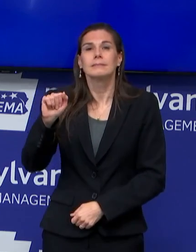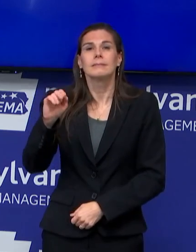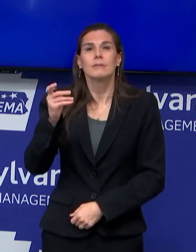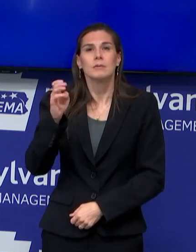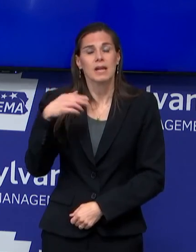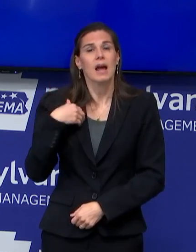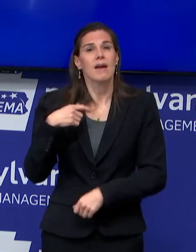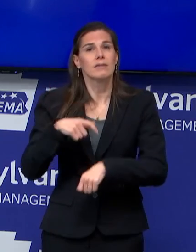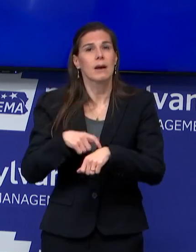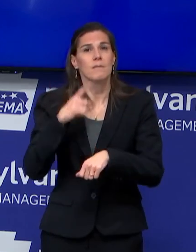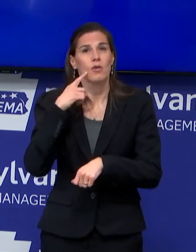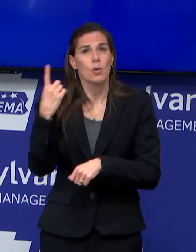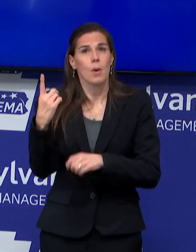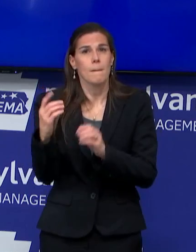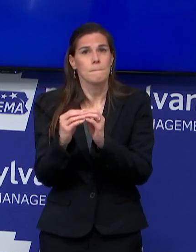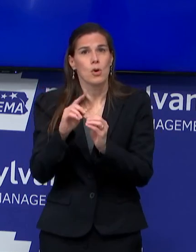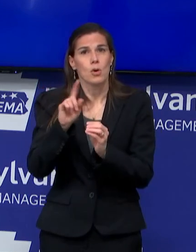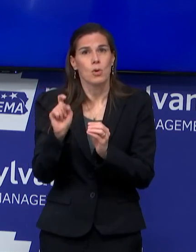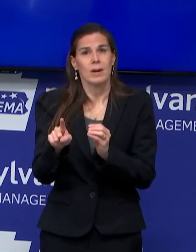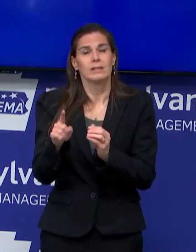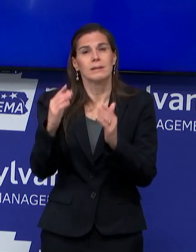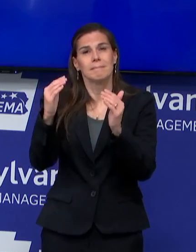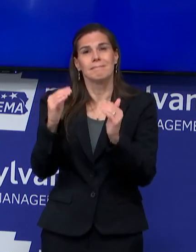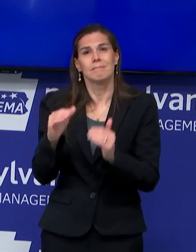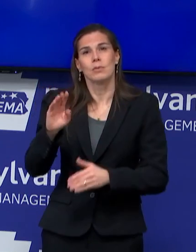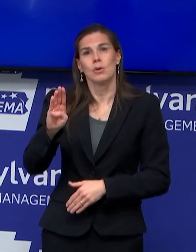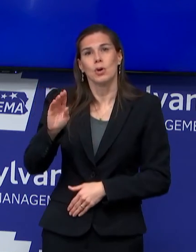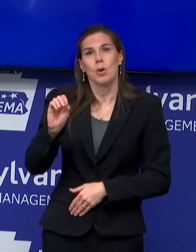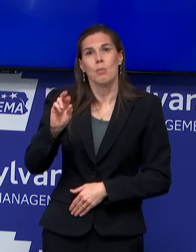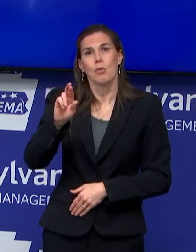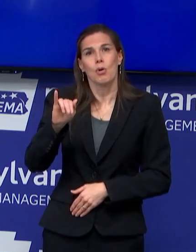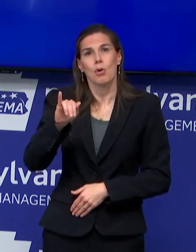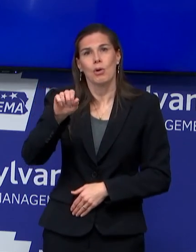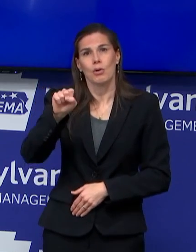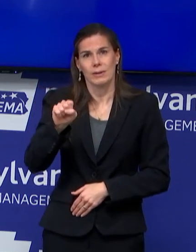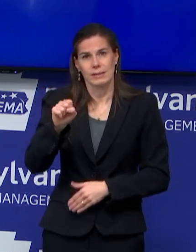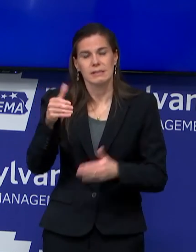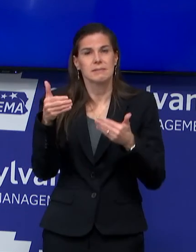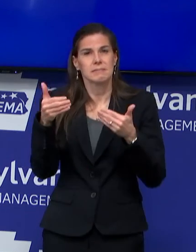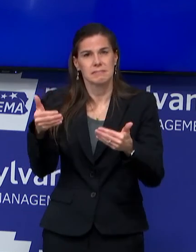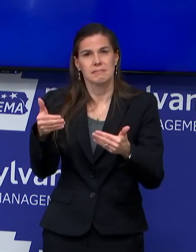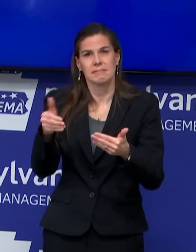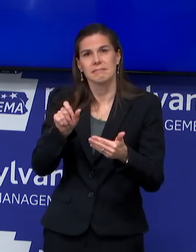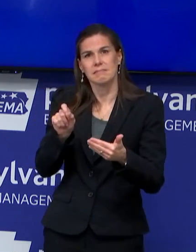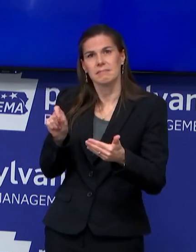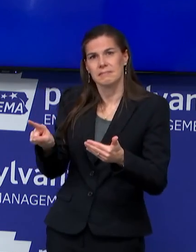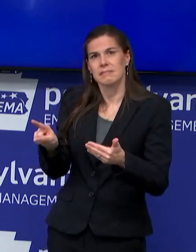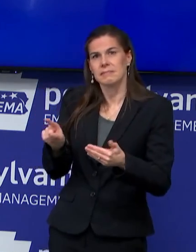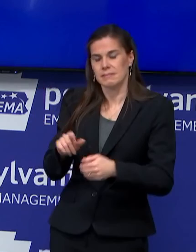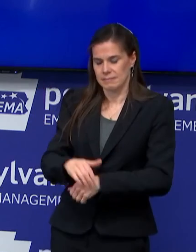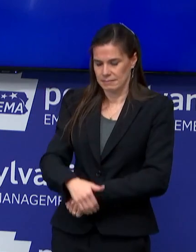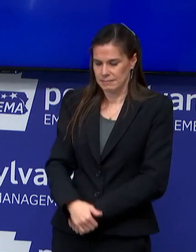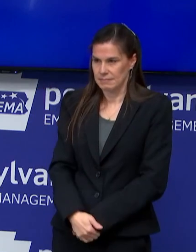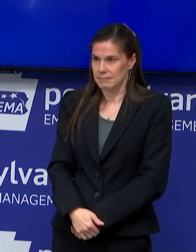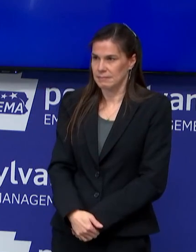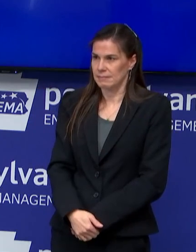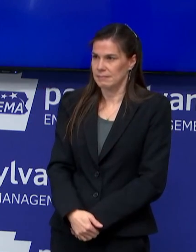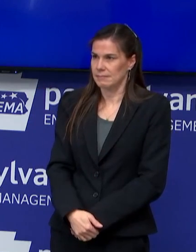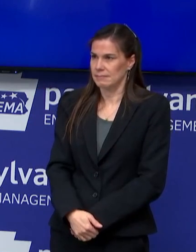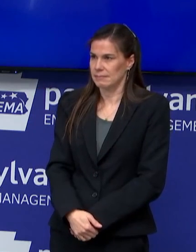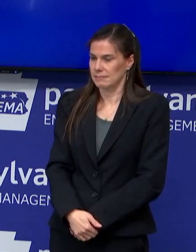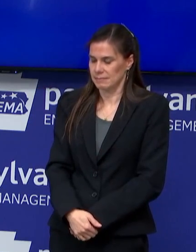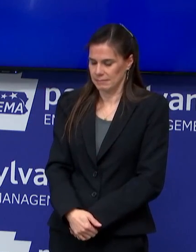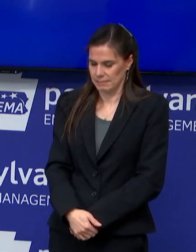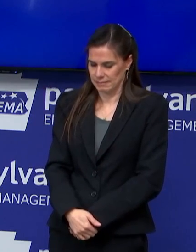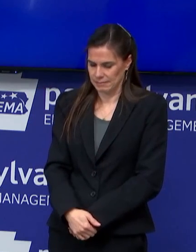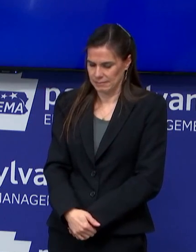so we will take that from Boris over at Scranton Times-Tribune. So Boris, you should be